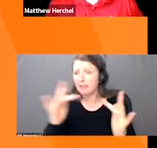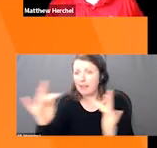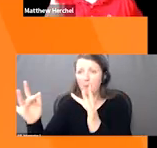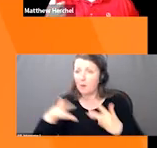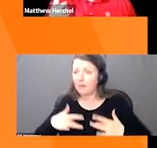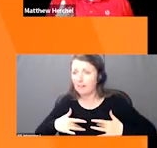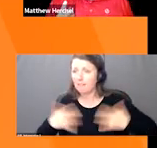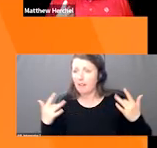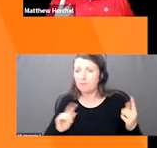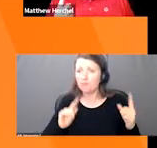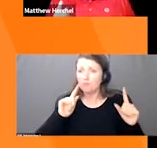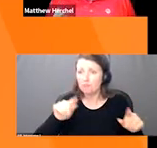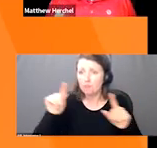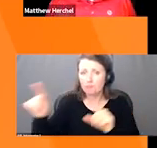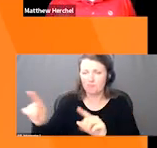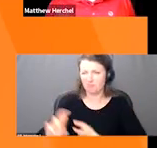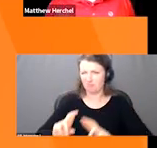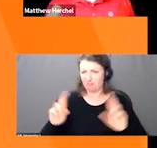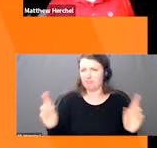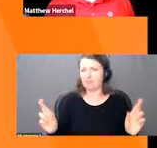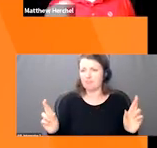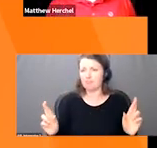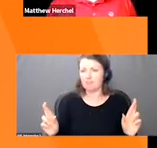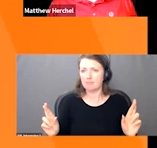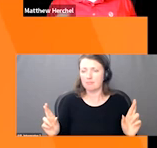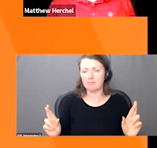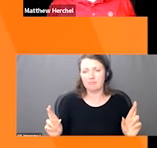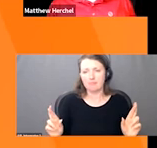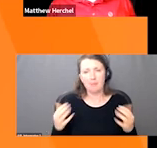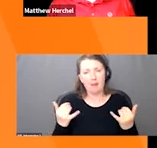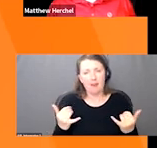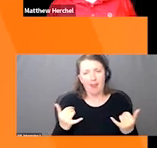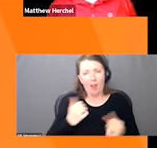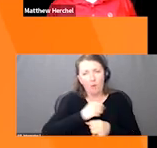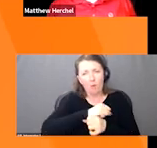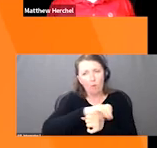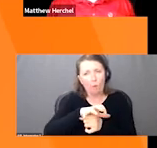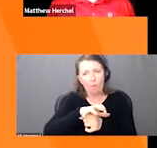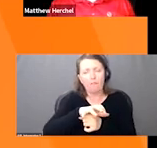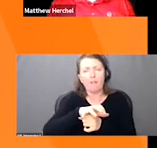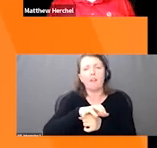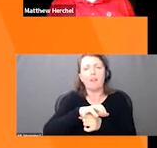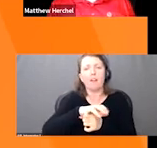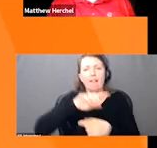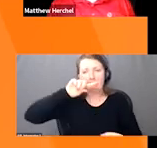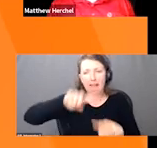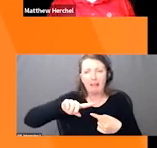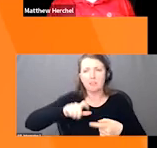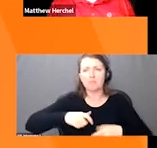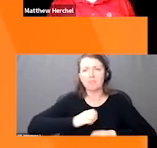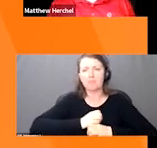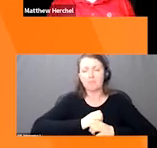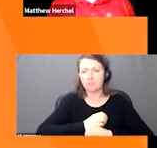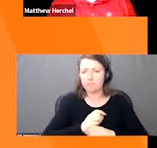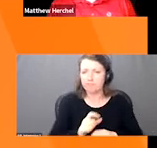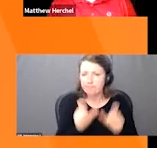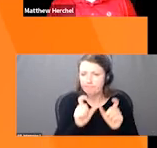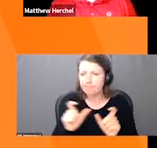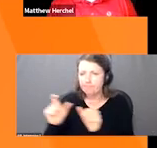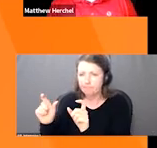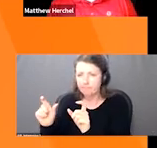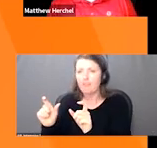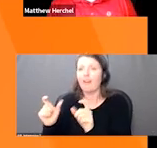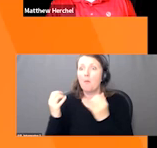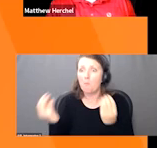Awesome. Not so great during COVID when we weren't getting together, but now that we're meeting face to face again, really, really, really important to know about this.